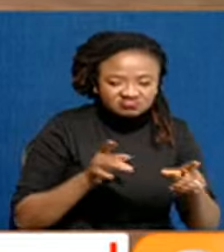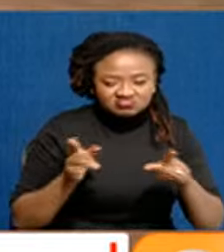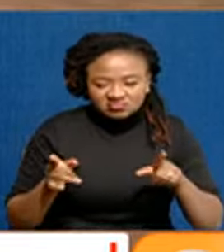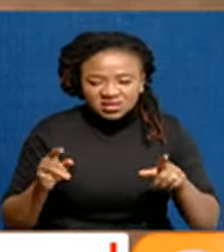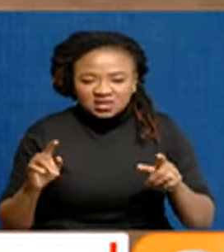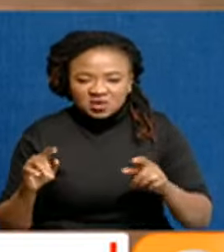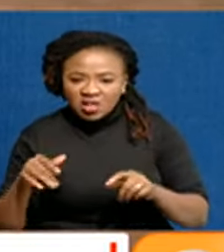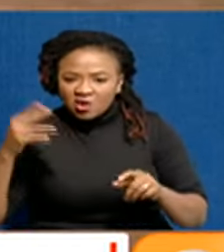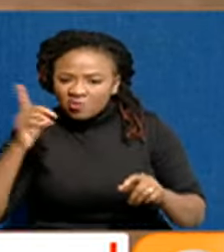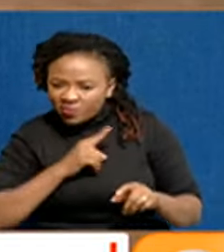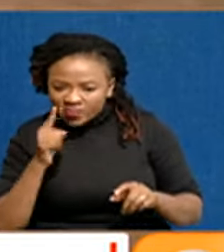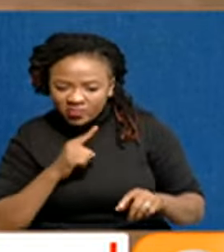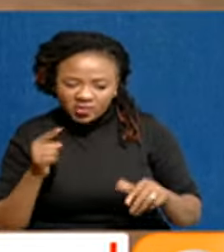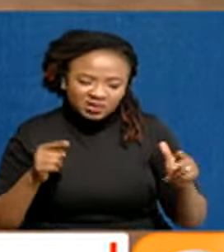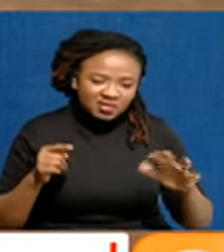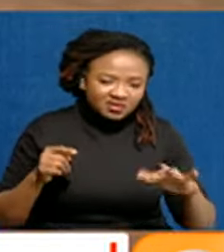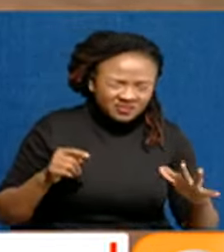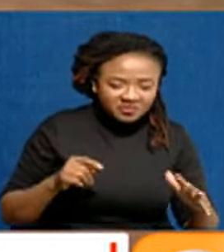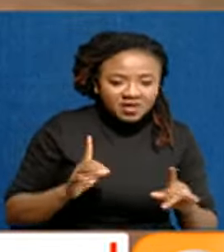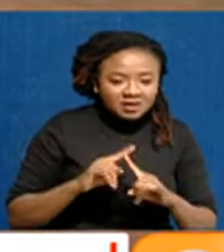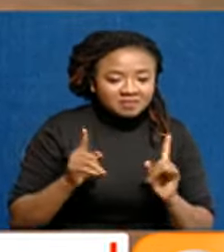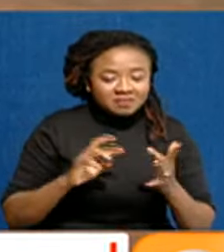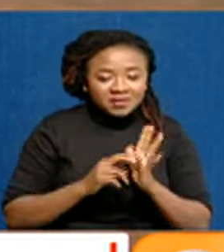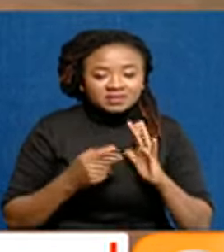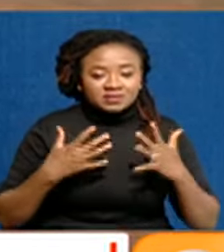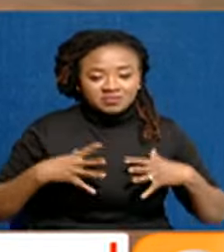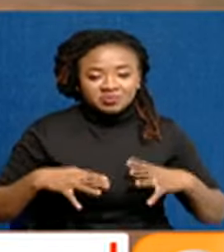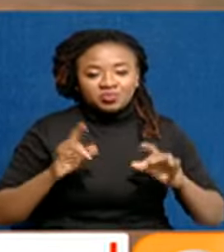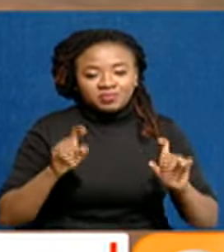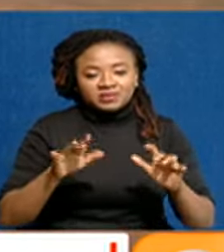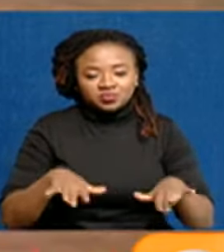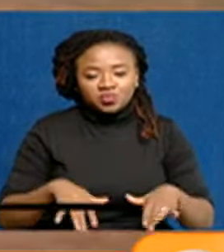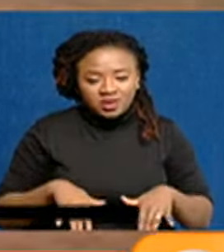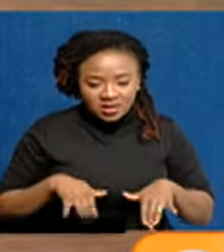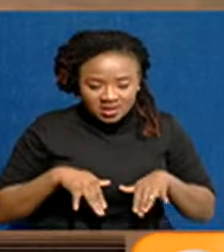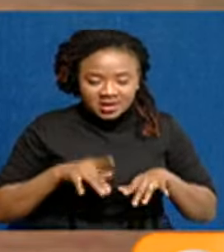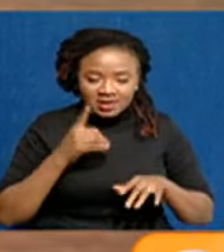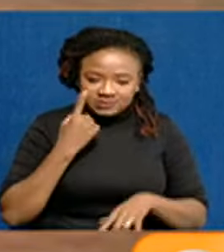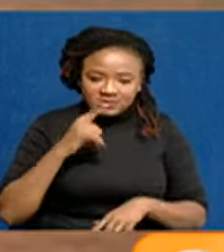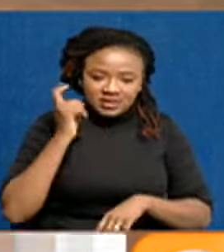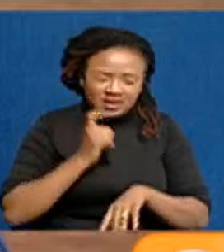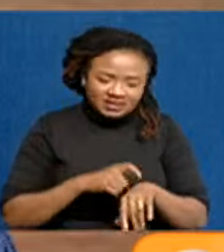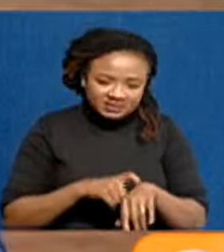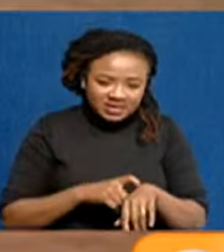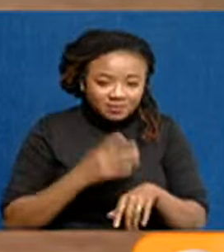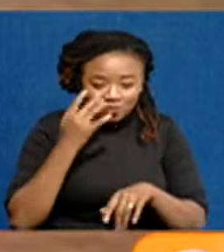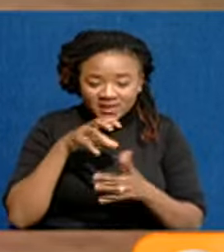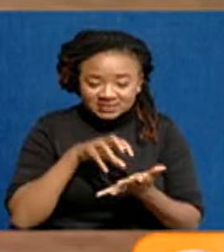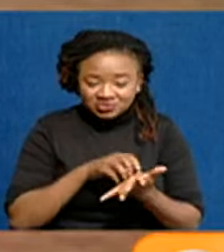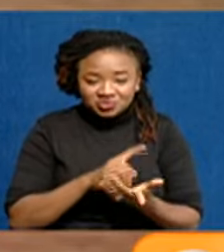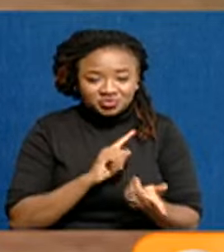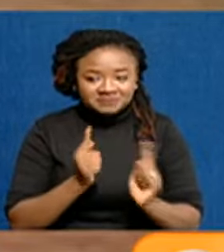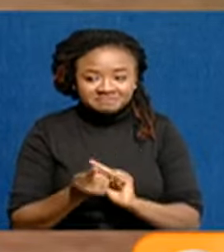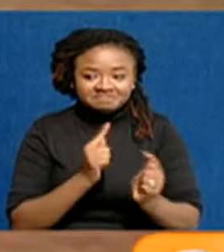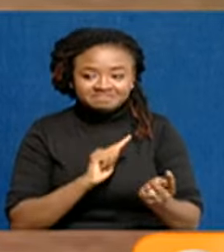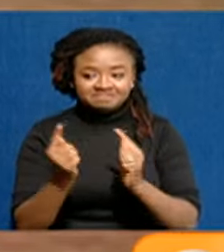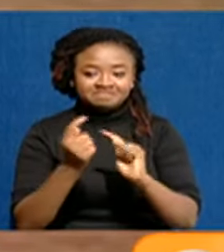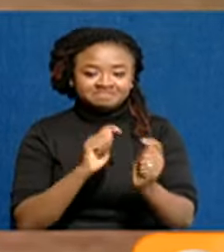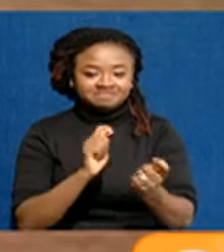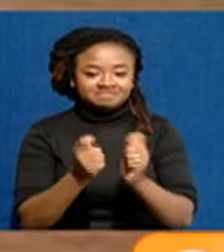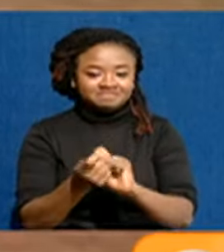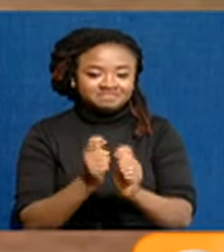people must just wait until appropriate time because the systems keep on changing. Okay. And mark you, long rain season, the